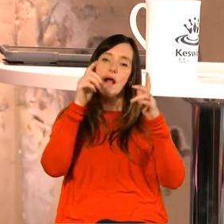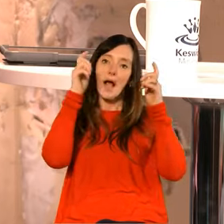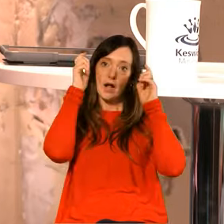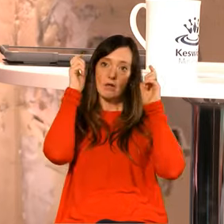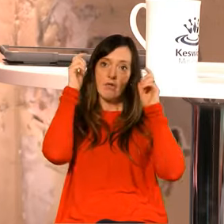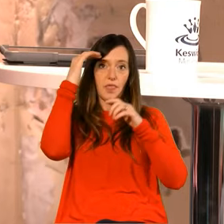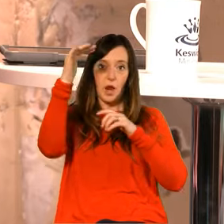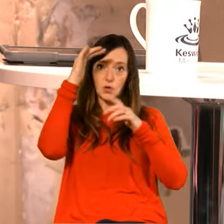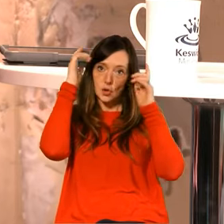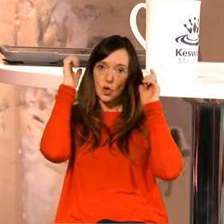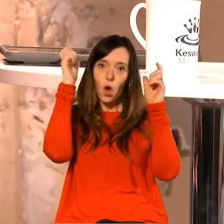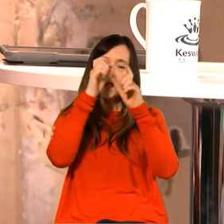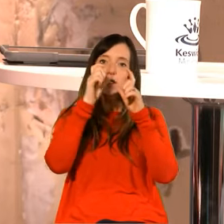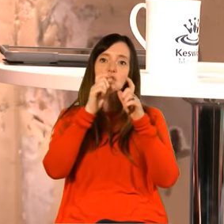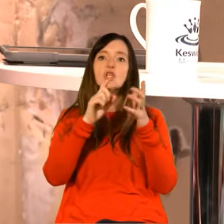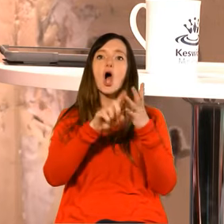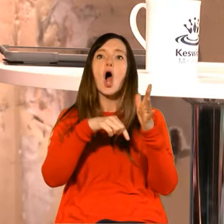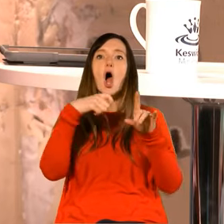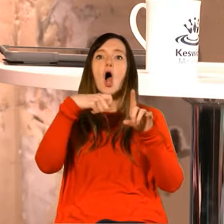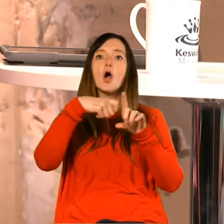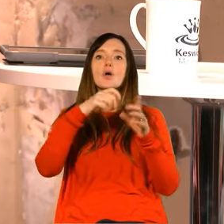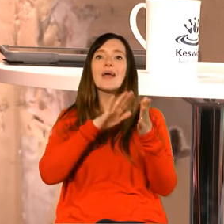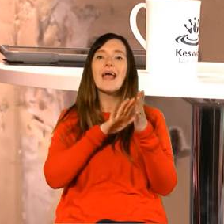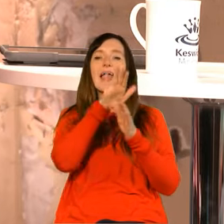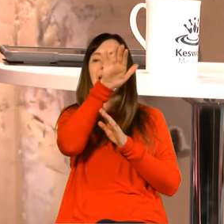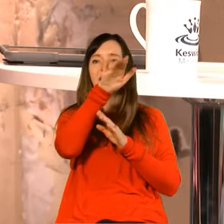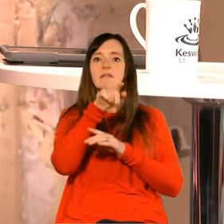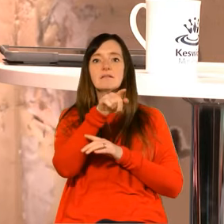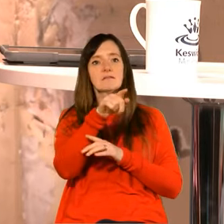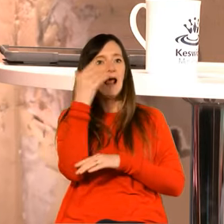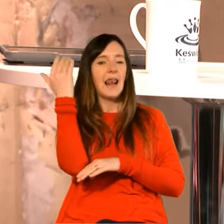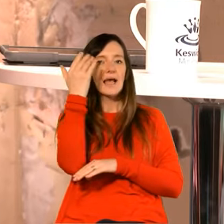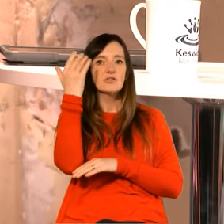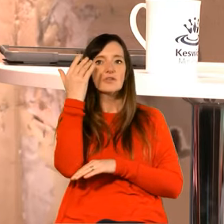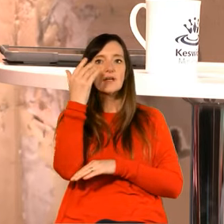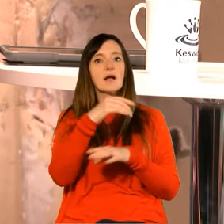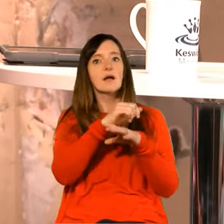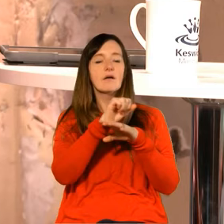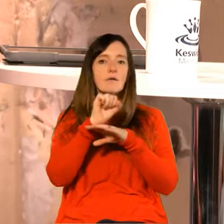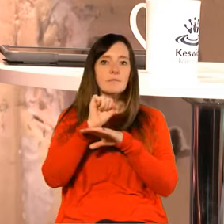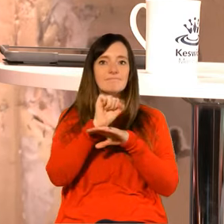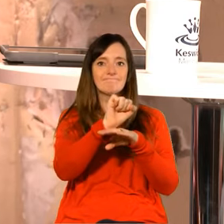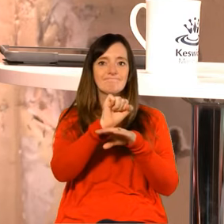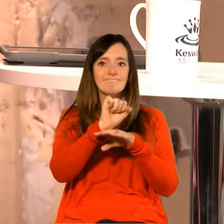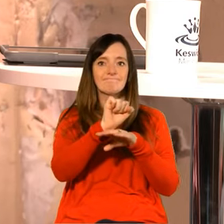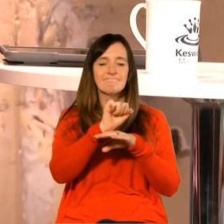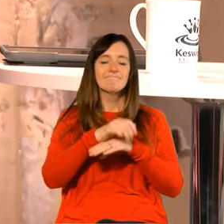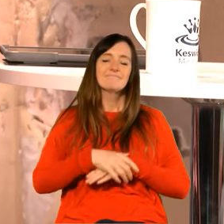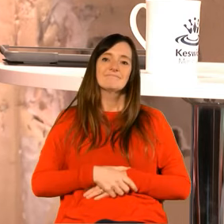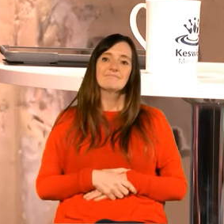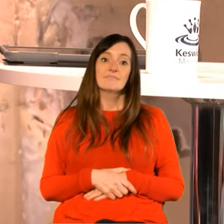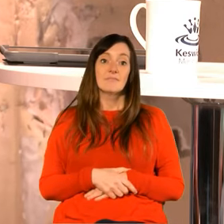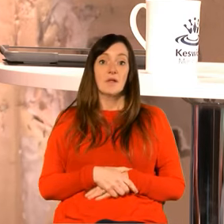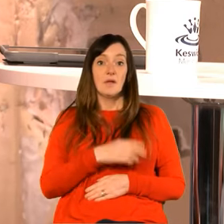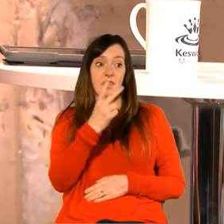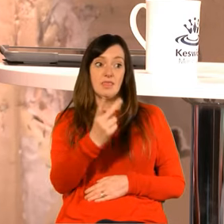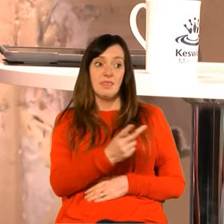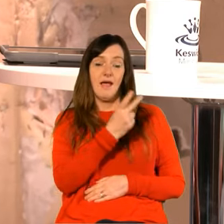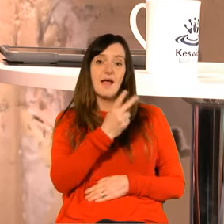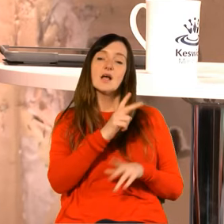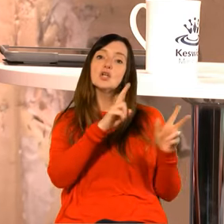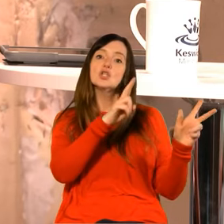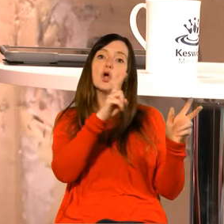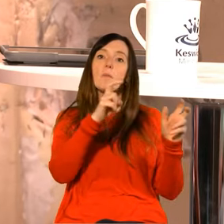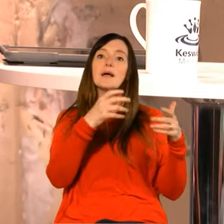College, lecturing in philosophy, apologetics, and ethics. Unsurprisingly, their topic for today